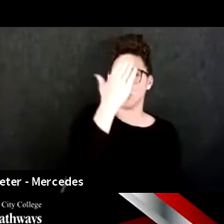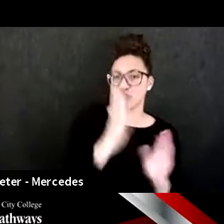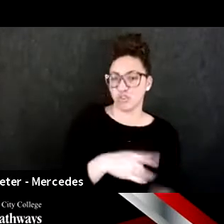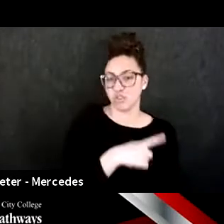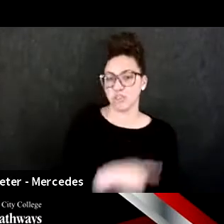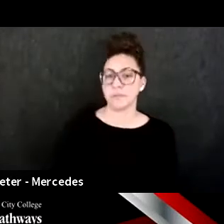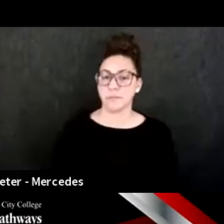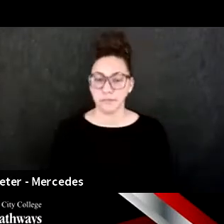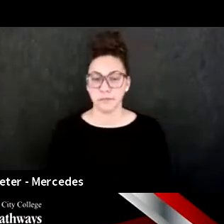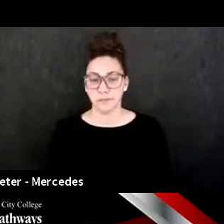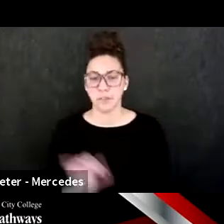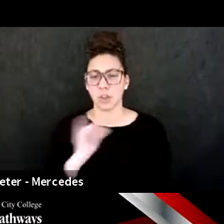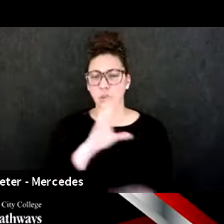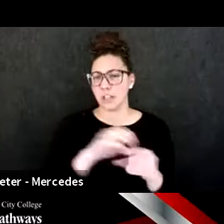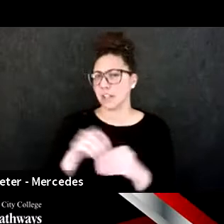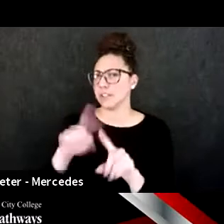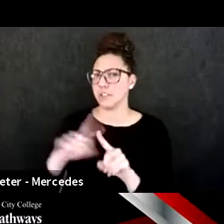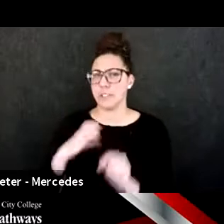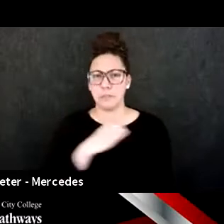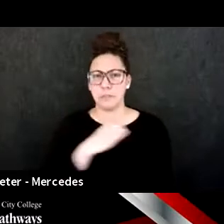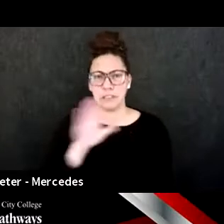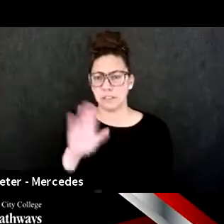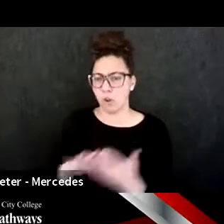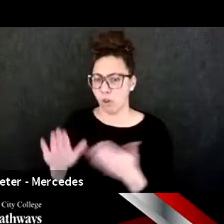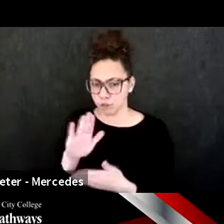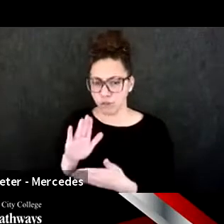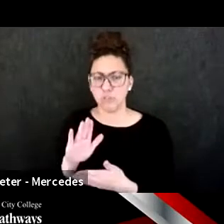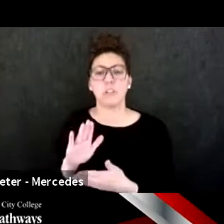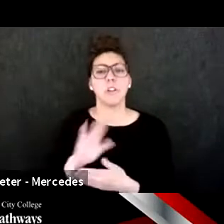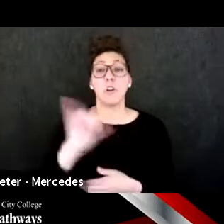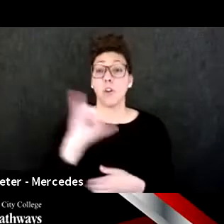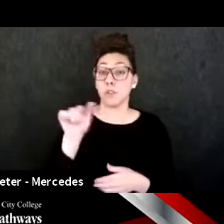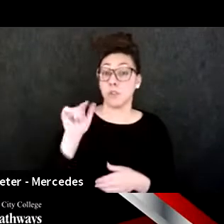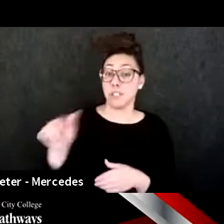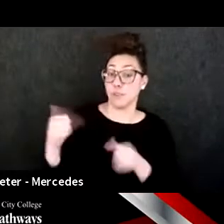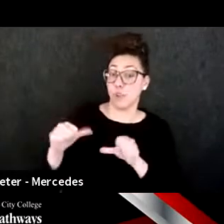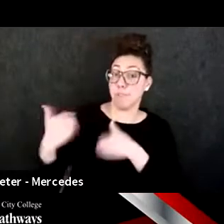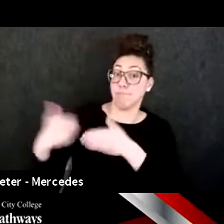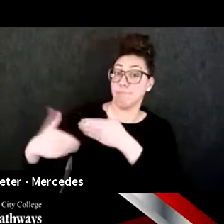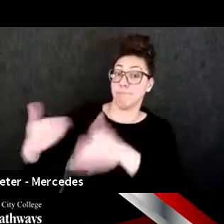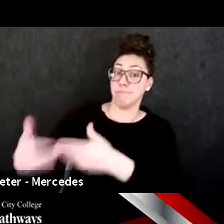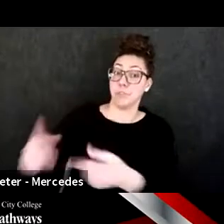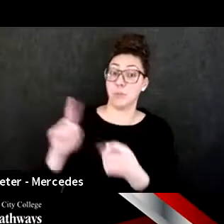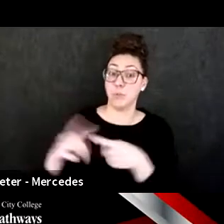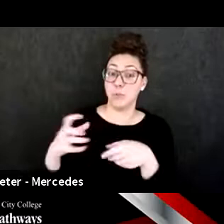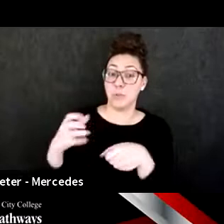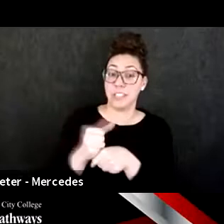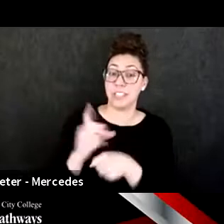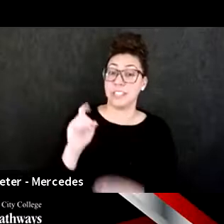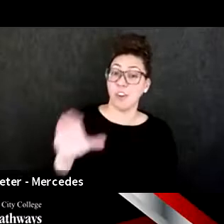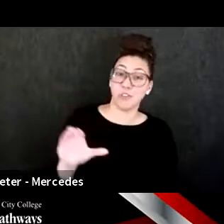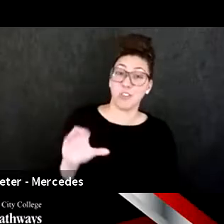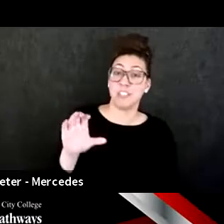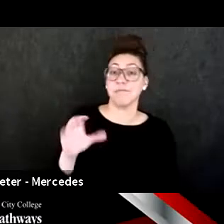college. And with a passion for science education, Joseph is actually working towards his doctorate in educational leadership with a focus on